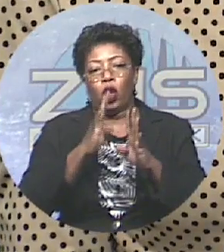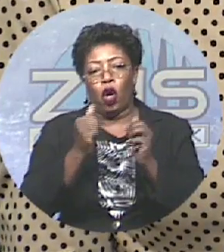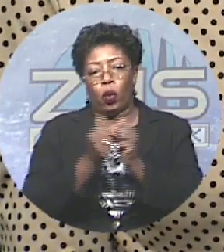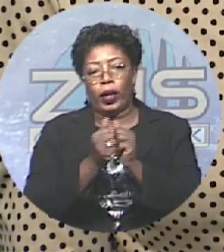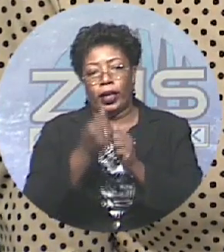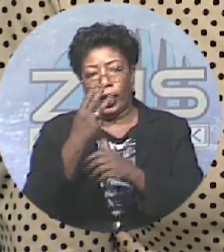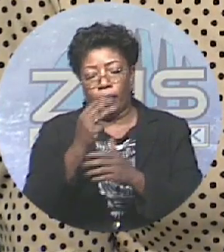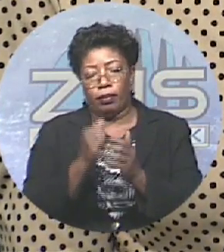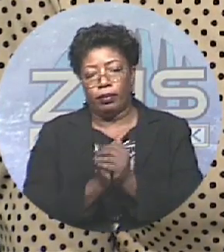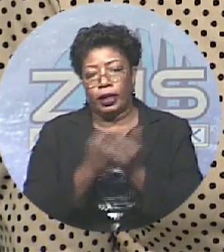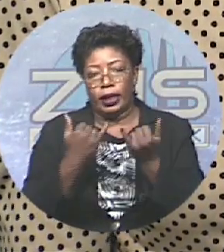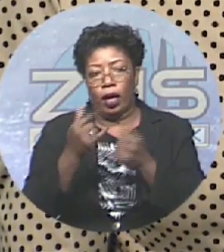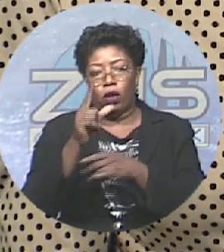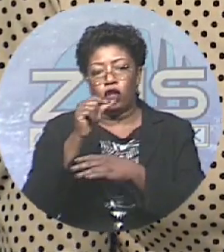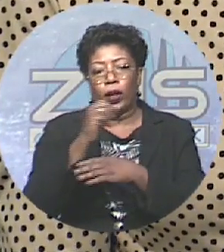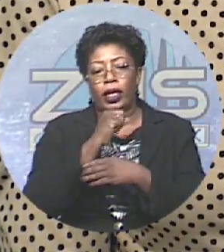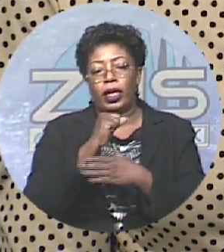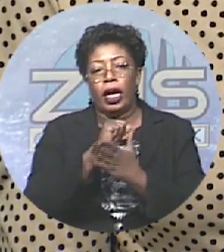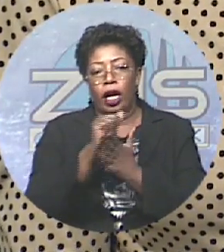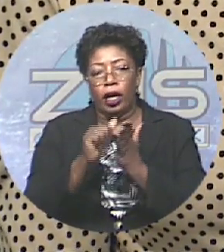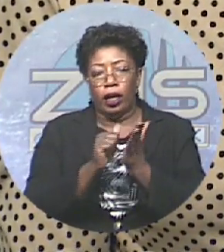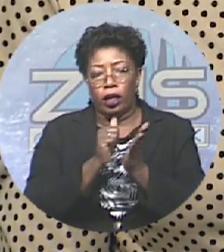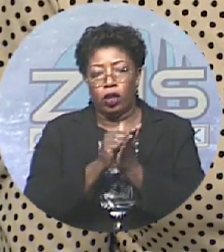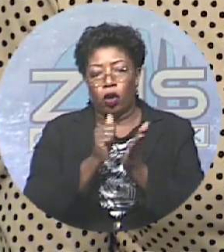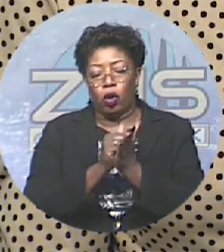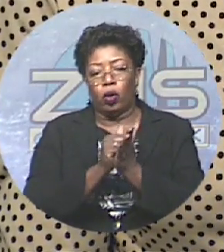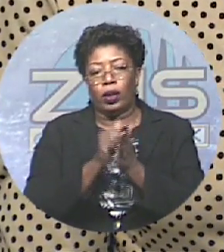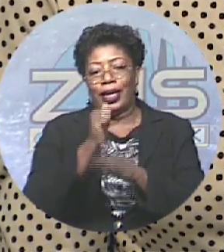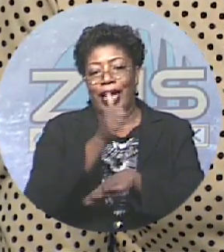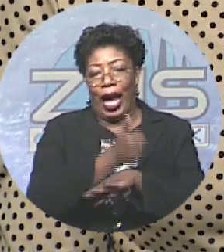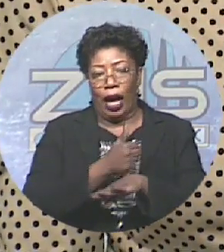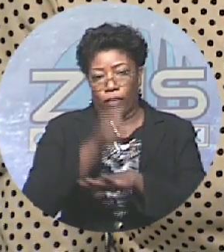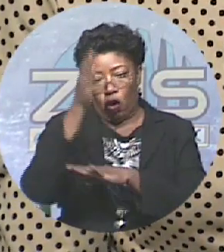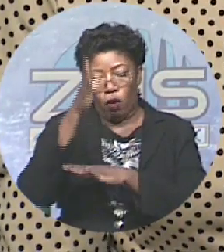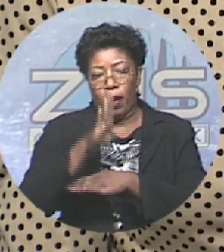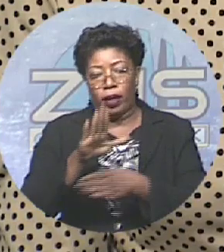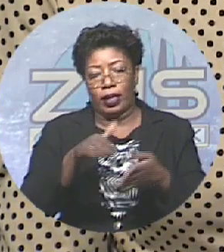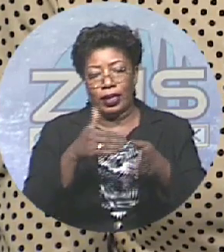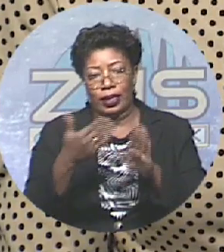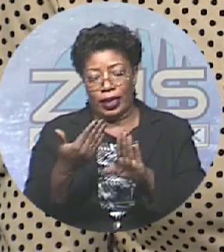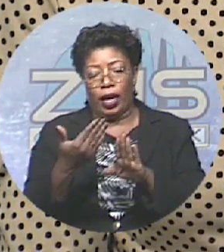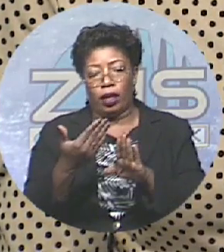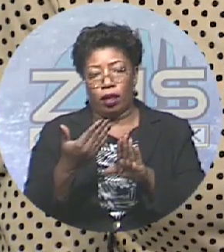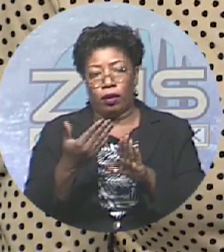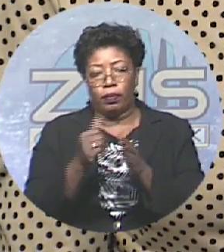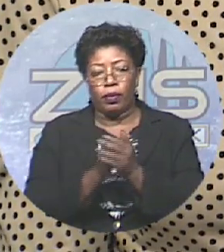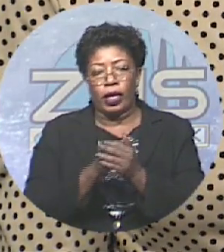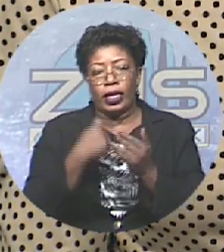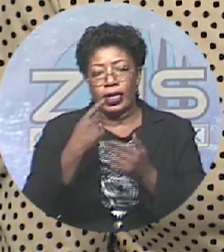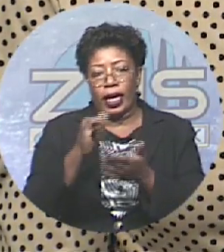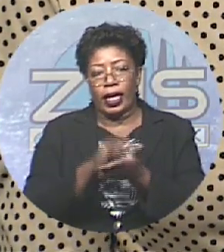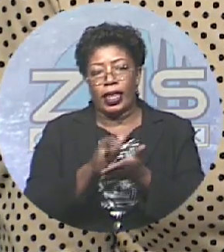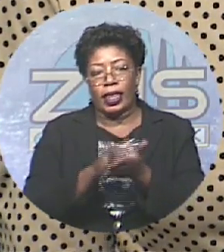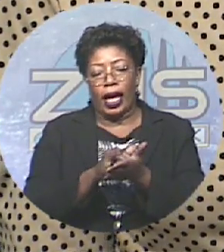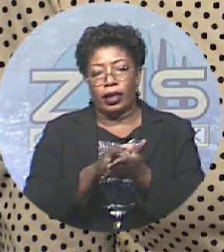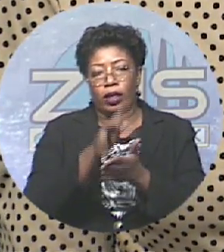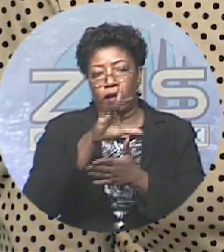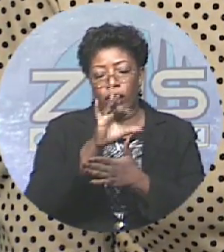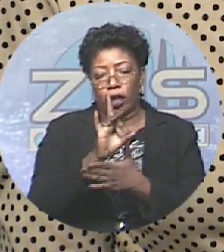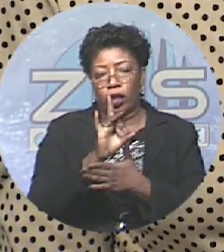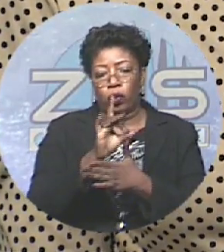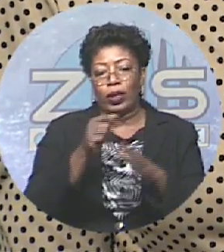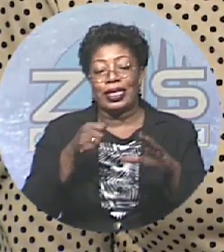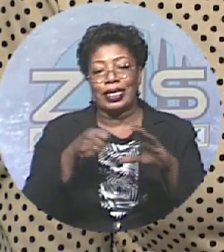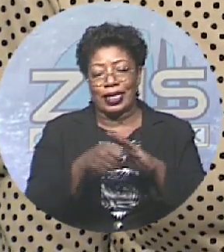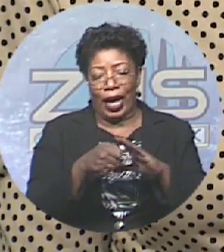A 20-year-old Abaco man is in custody in connection with the death of a male relative. Police say the 38-year-old victim of Spring City was stabbed on